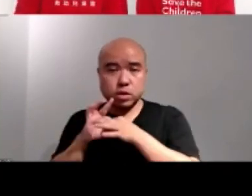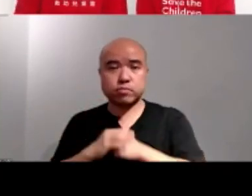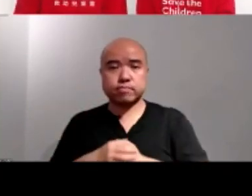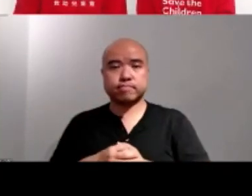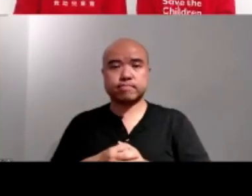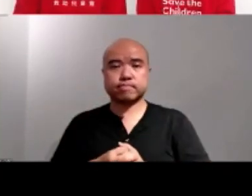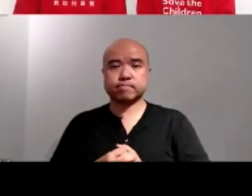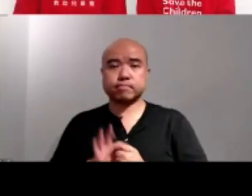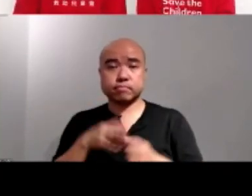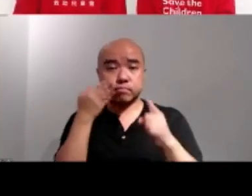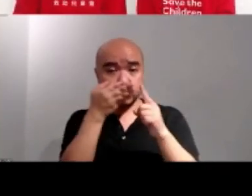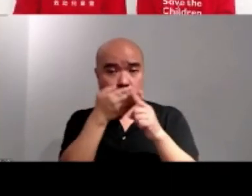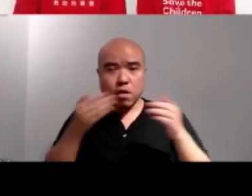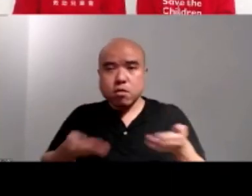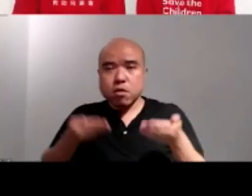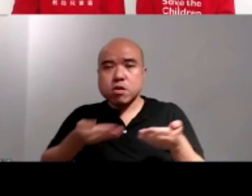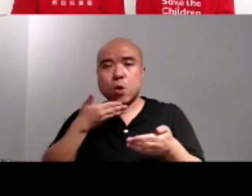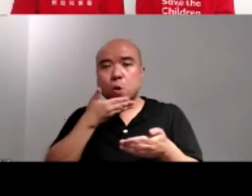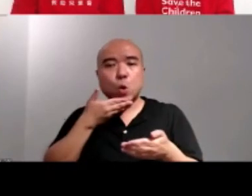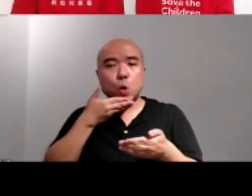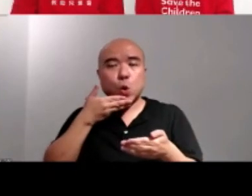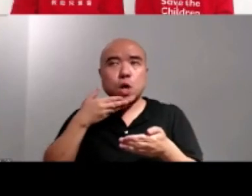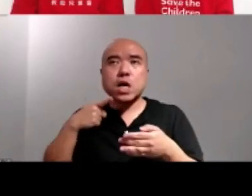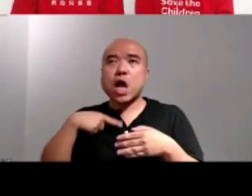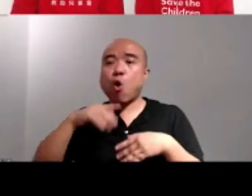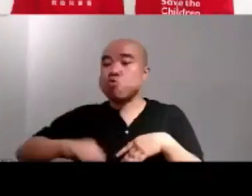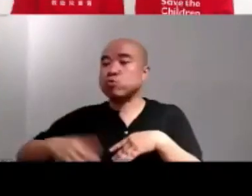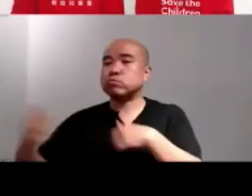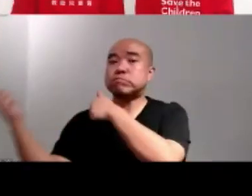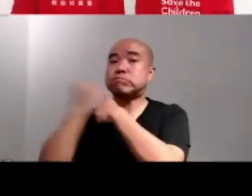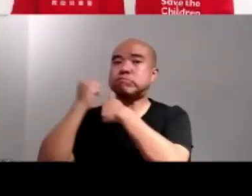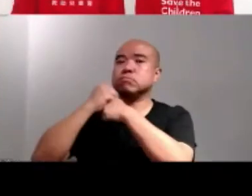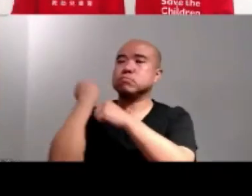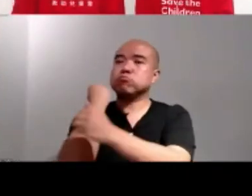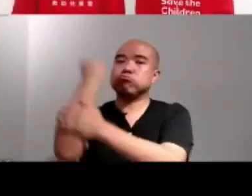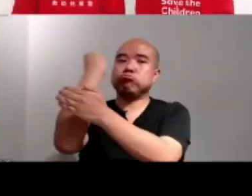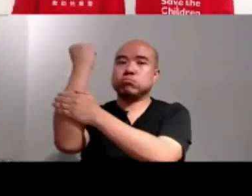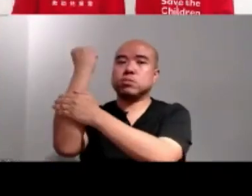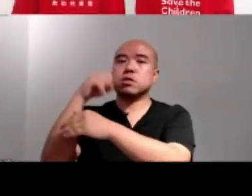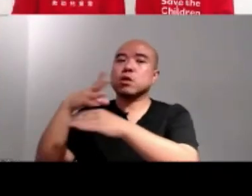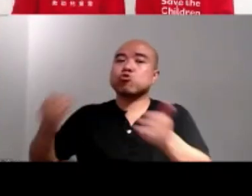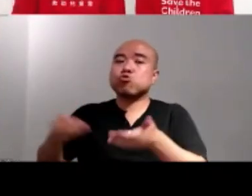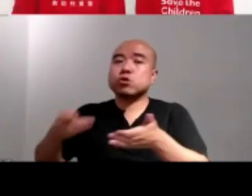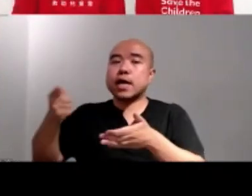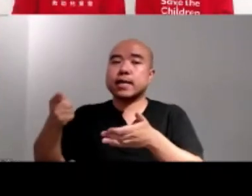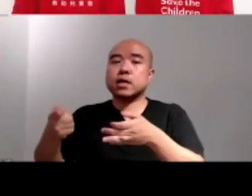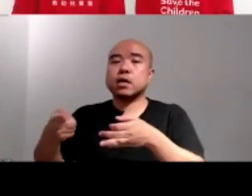to empower the youth to stand up against bullying and to encourage them to take up their own initiatives.